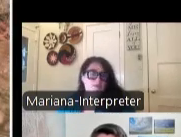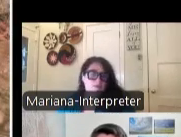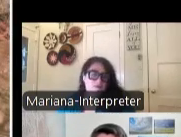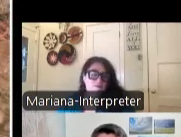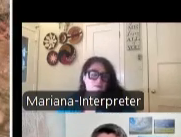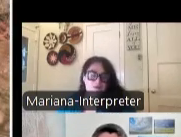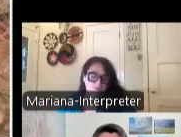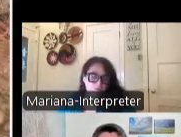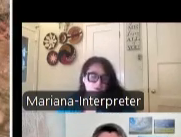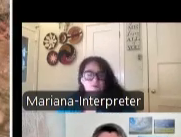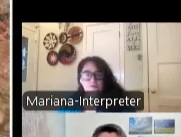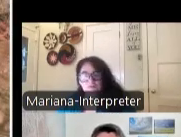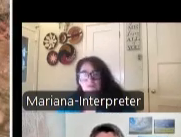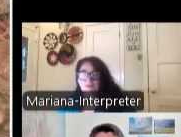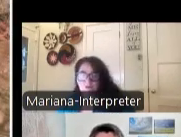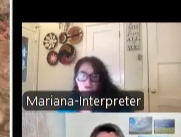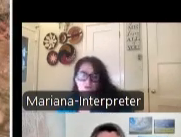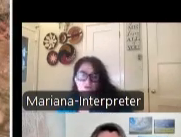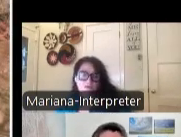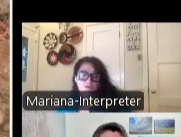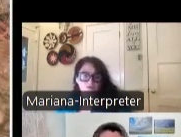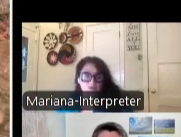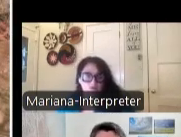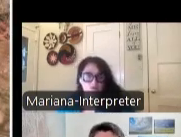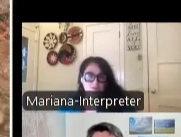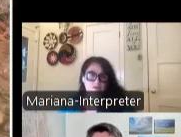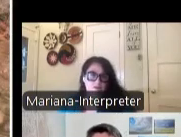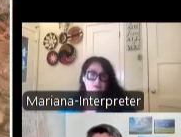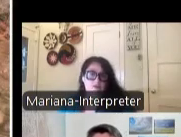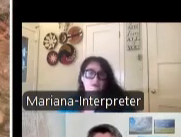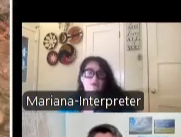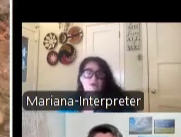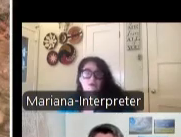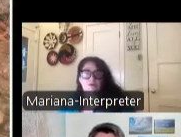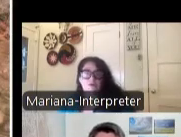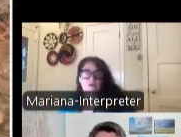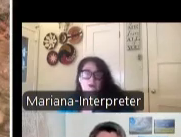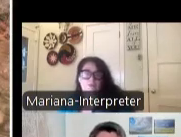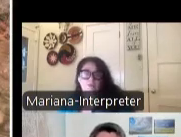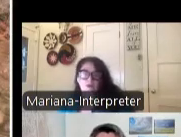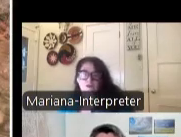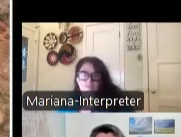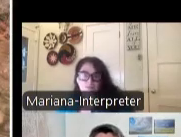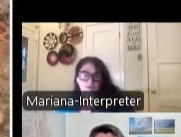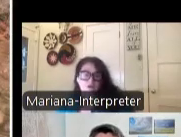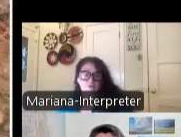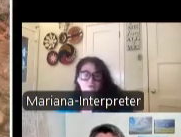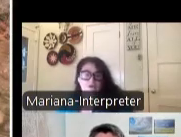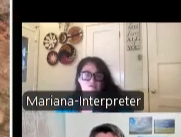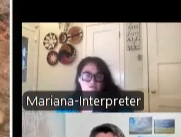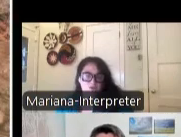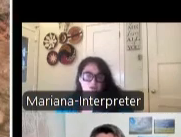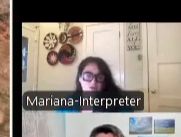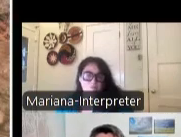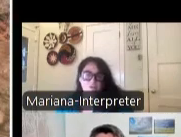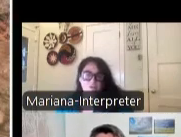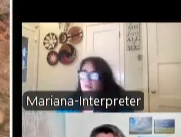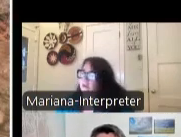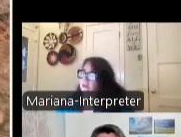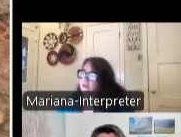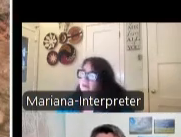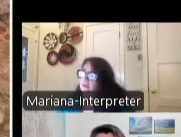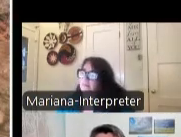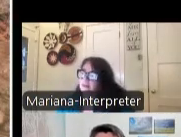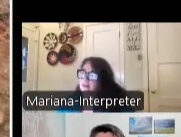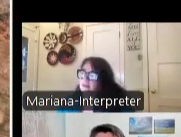uncertainties regarding how climate change is likely to manifest in this particular part of the